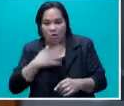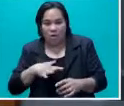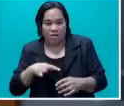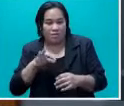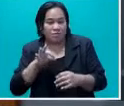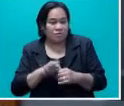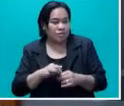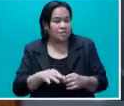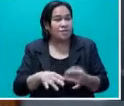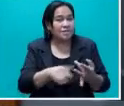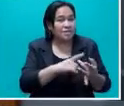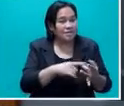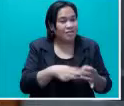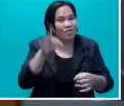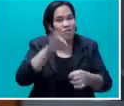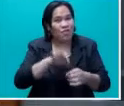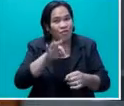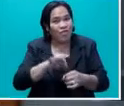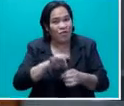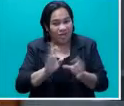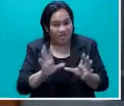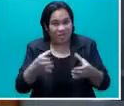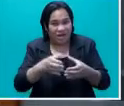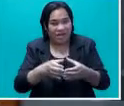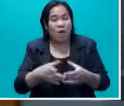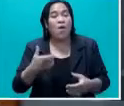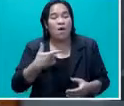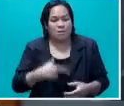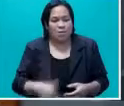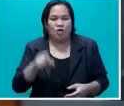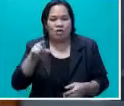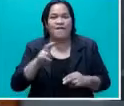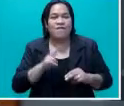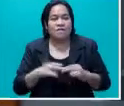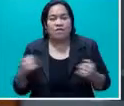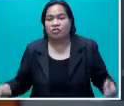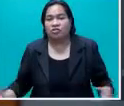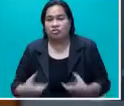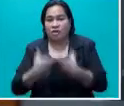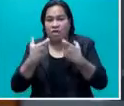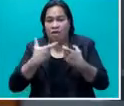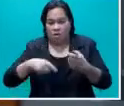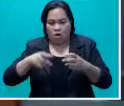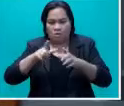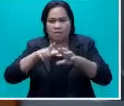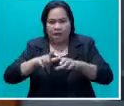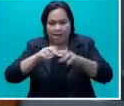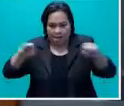political parties in standing for the general election. And this is because of Fiji's very challenging geographical layout